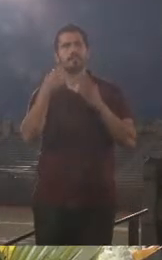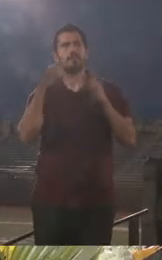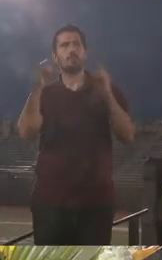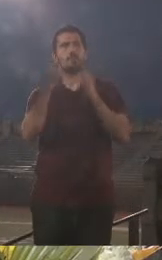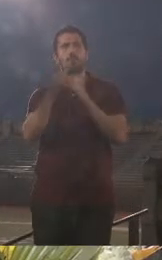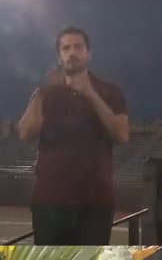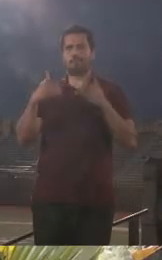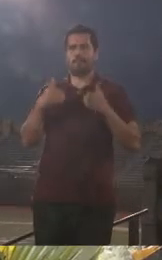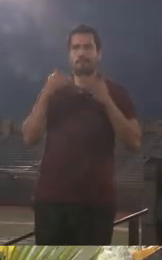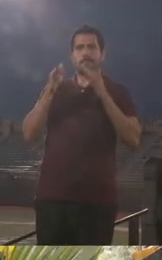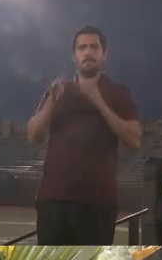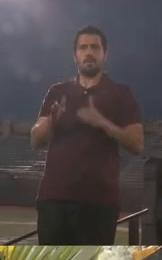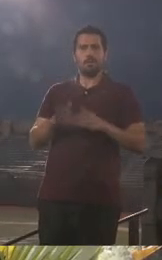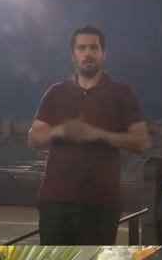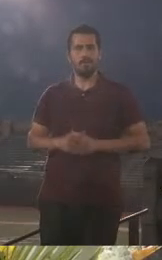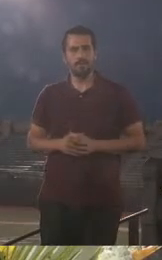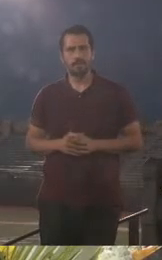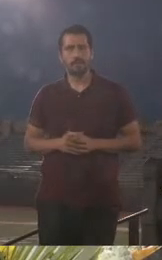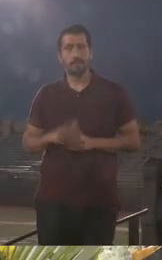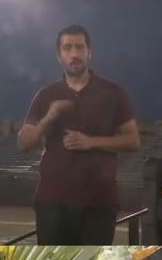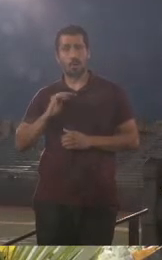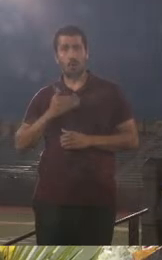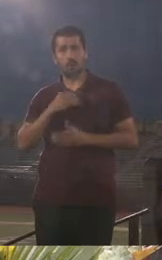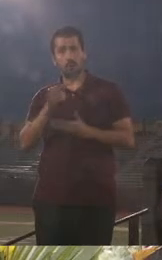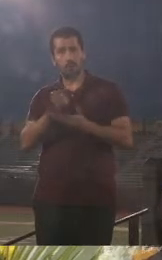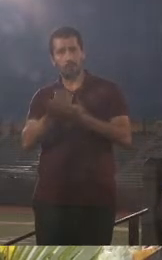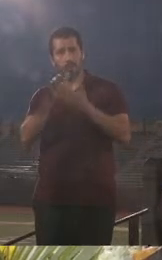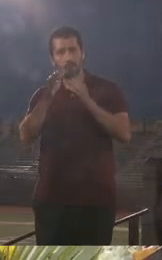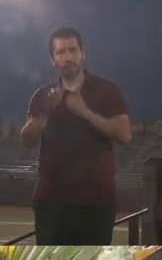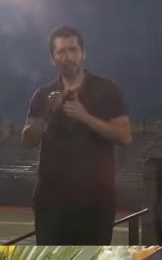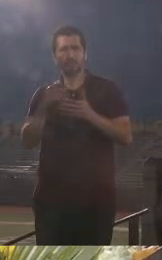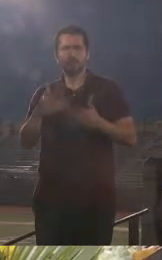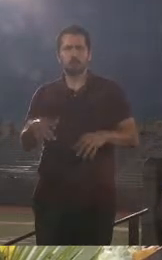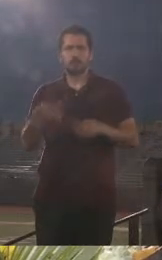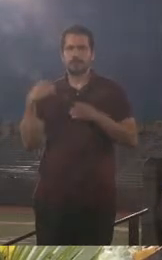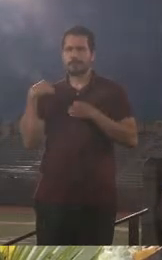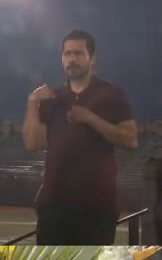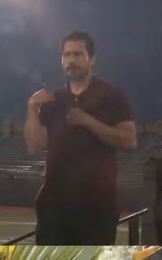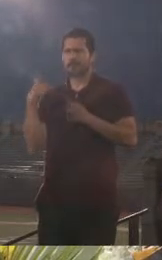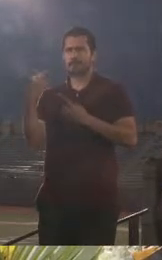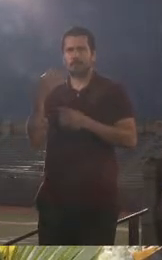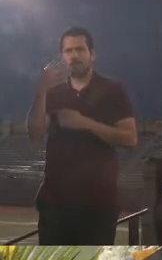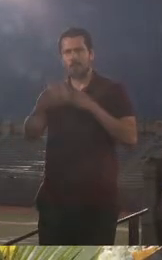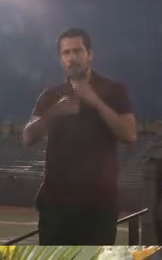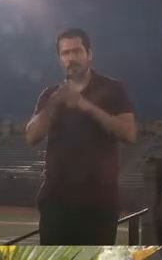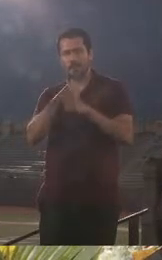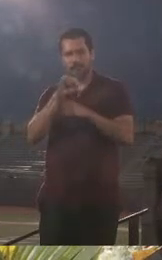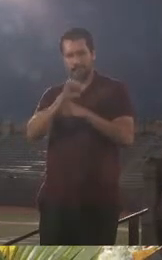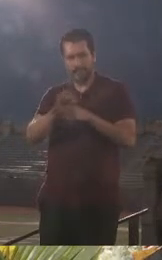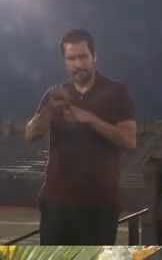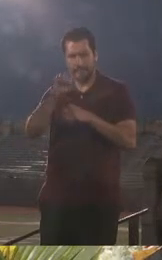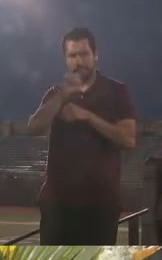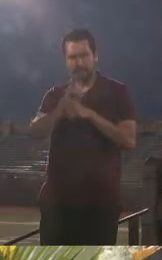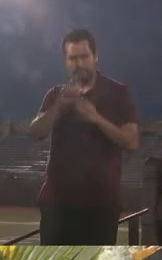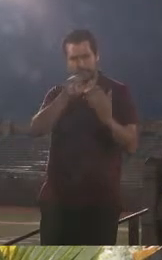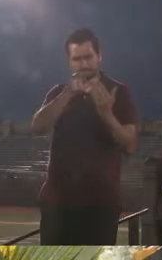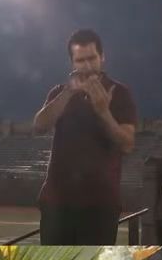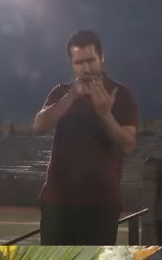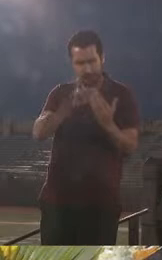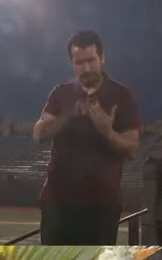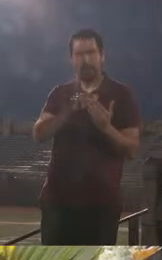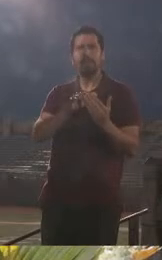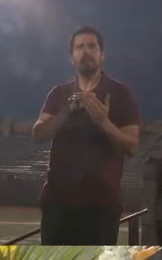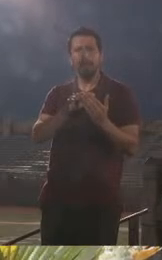person. Our graduates have worked extremely hard for 4 years and have met the requirements